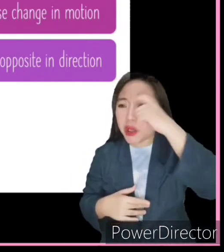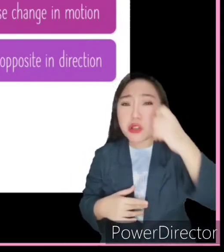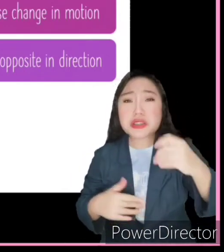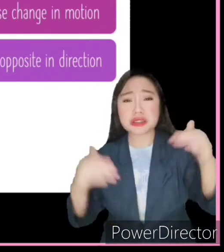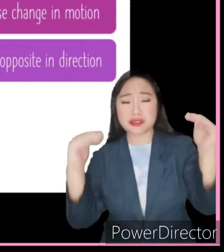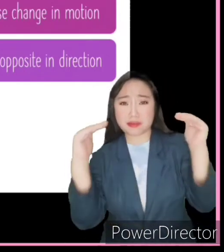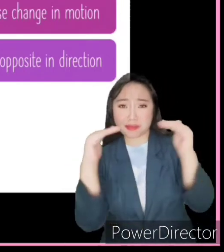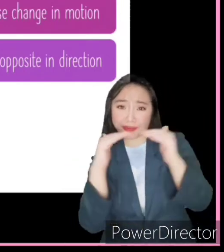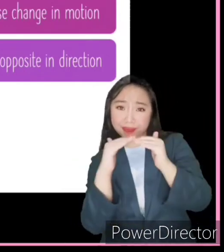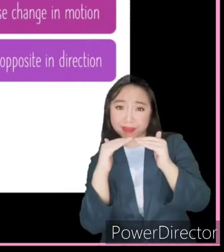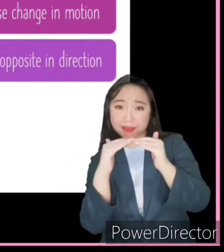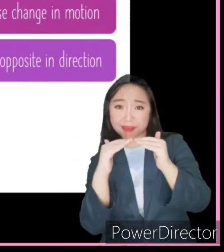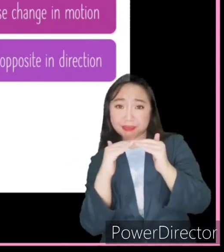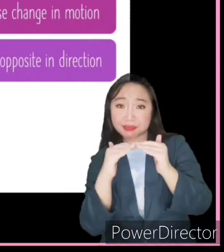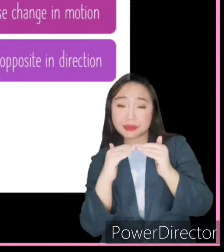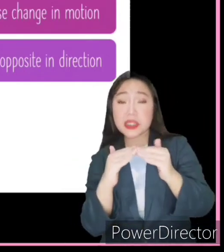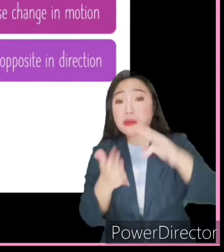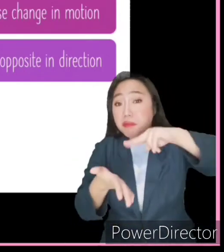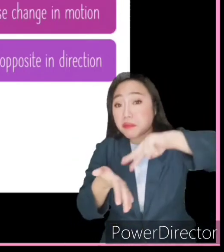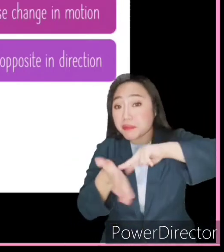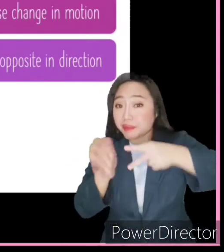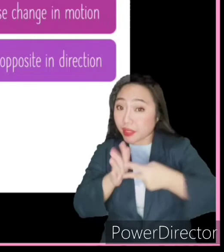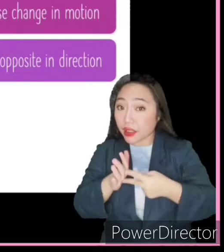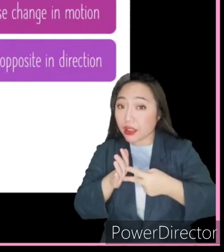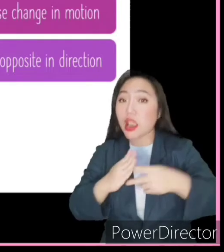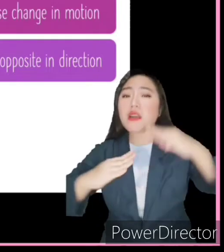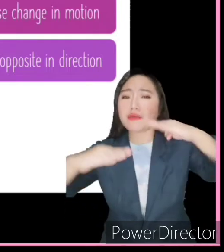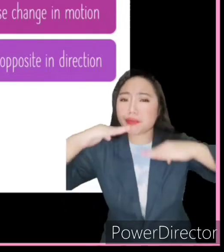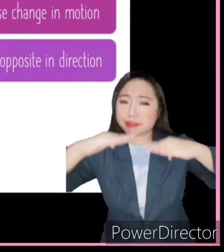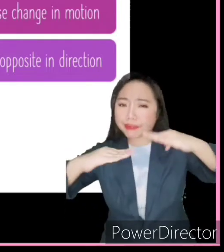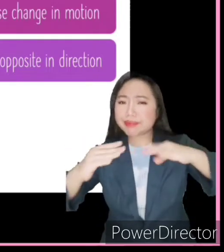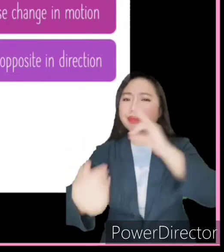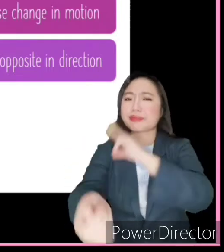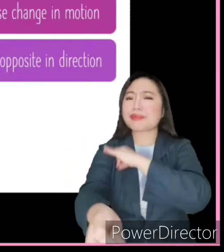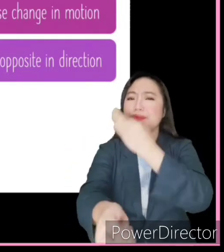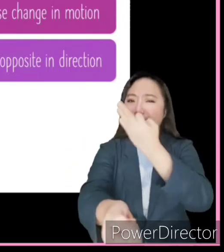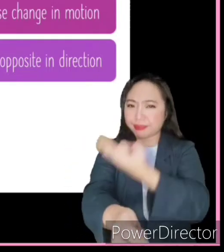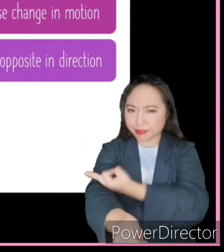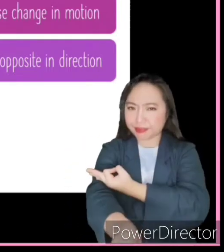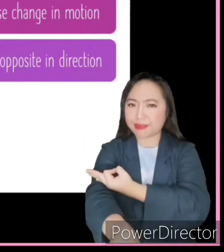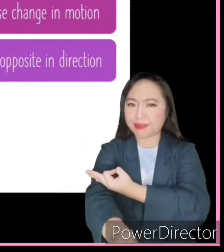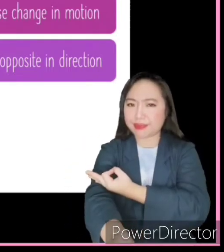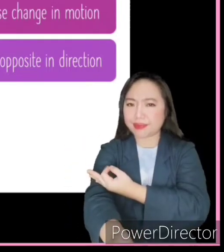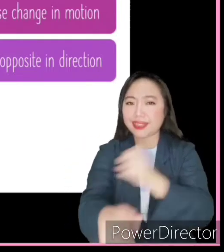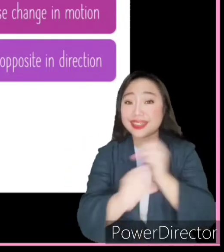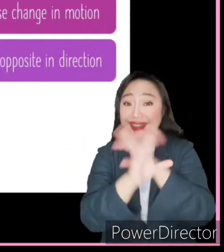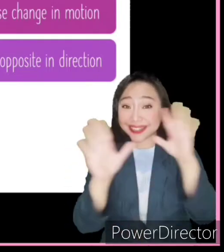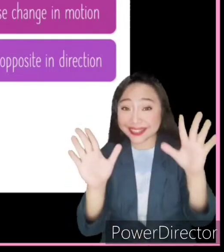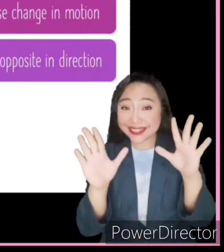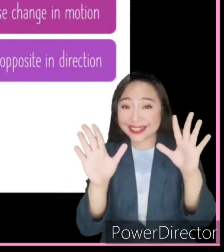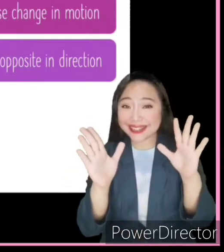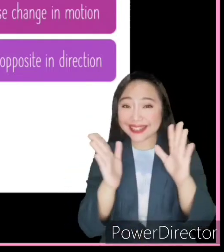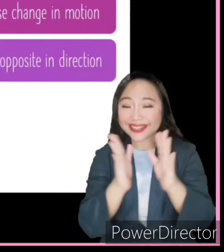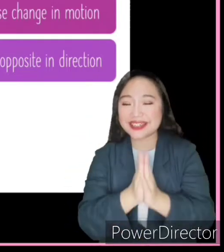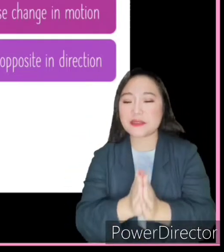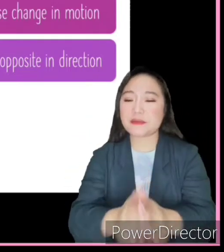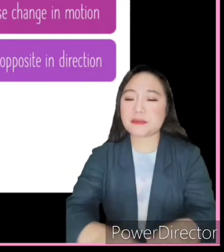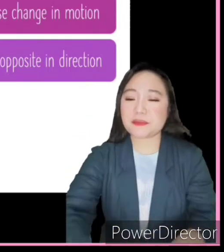arm wrestling, no one would win. Why? Because they just exert both equal